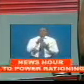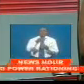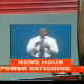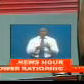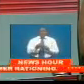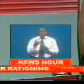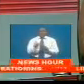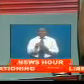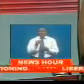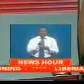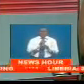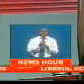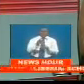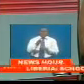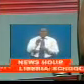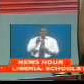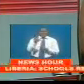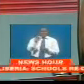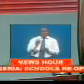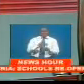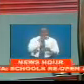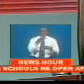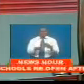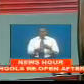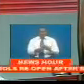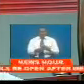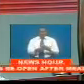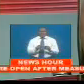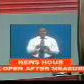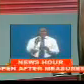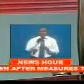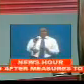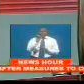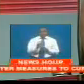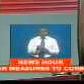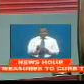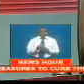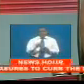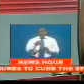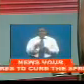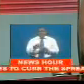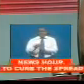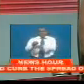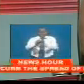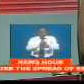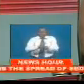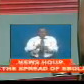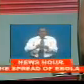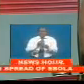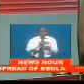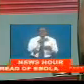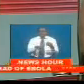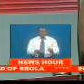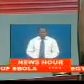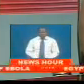February. So far, 75% of the dredging has been done, whilst 55% of reclamation works have also